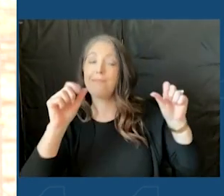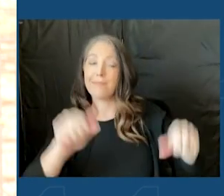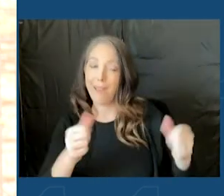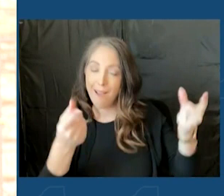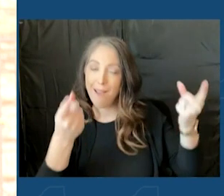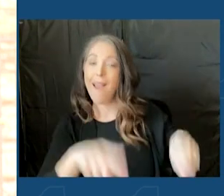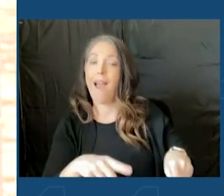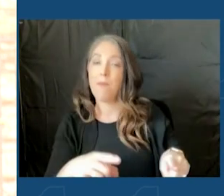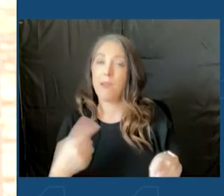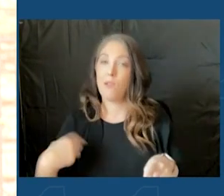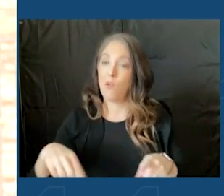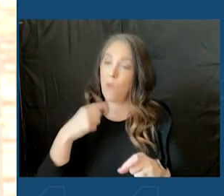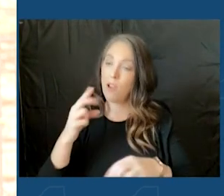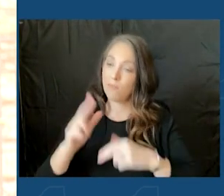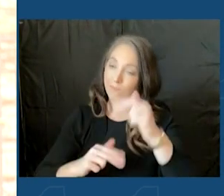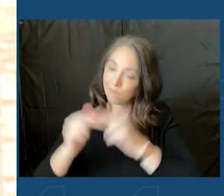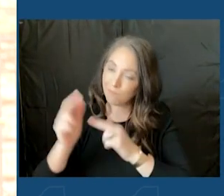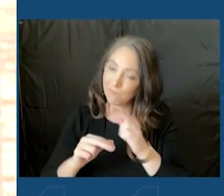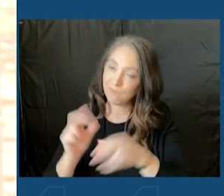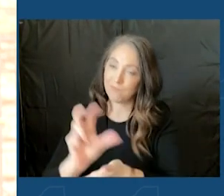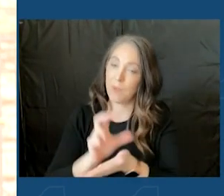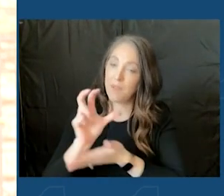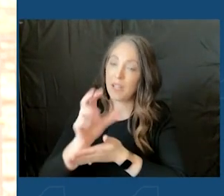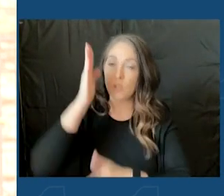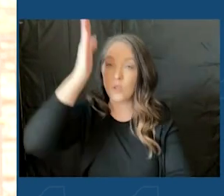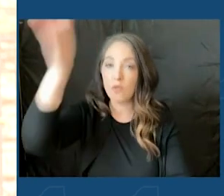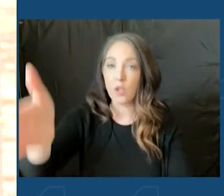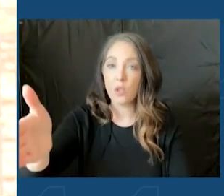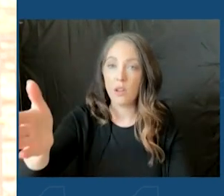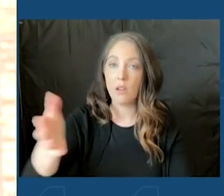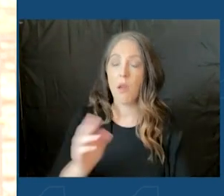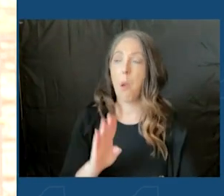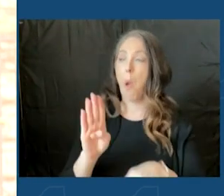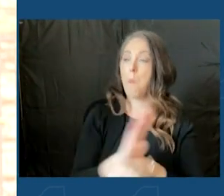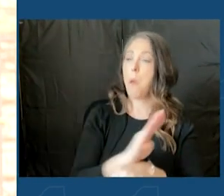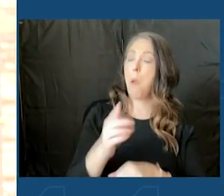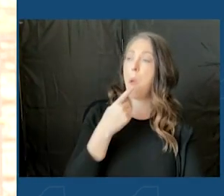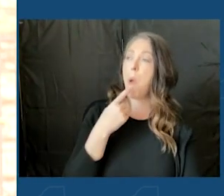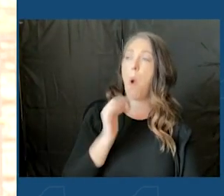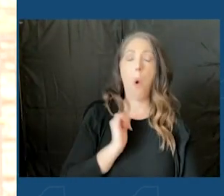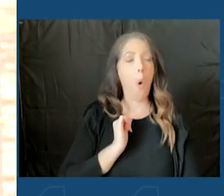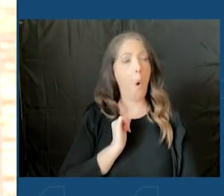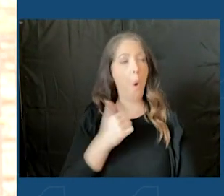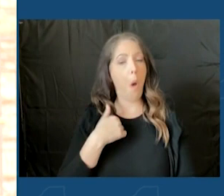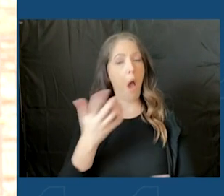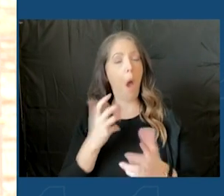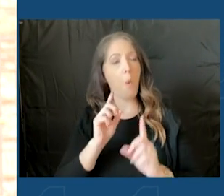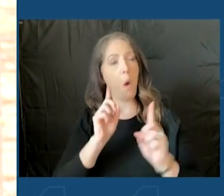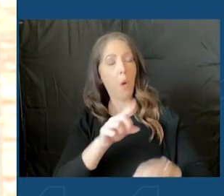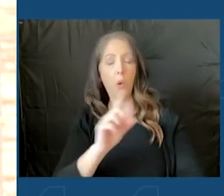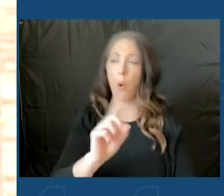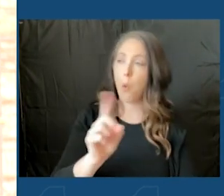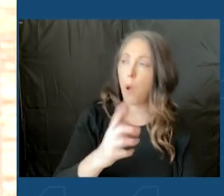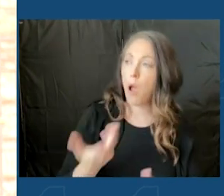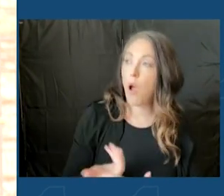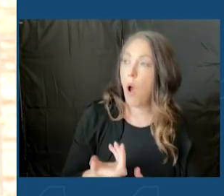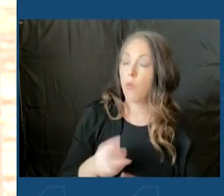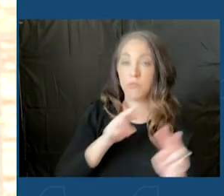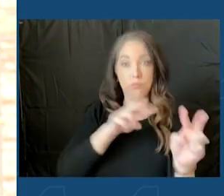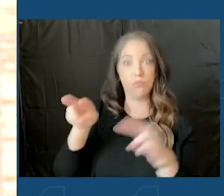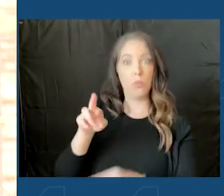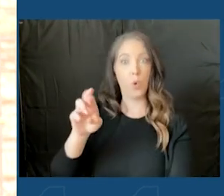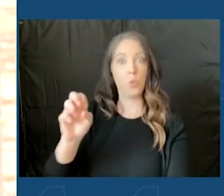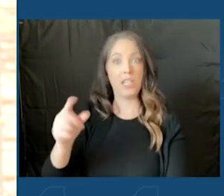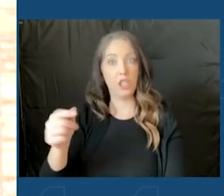investing in the future. That sends a message to businesses saying, where do I want to go? Where do I want to invest? Well, look at what Regeneron just did. They could have gone anywhere.